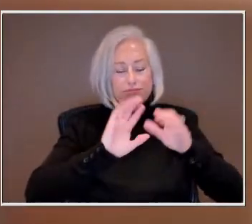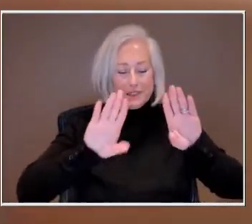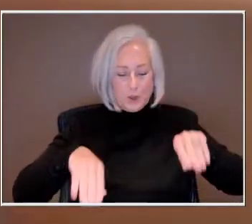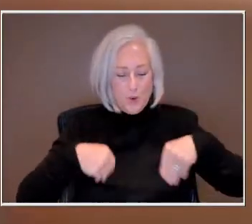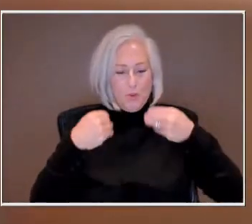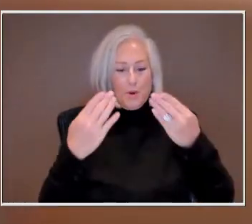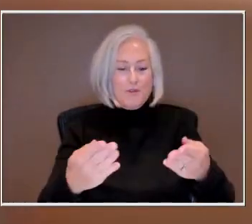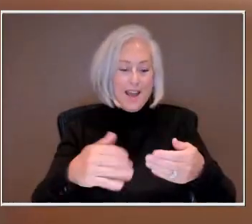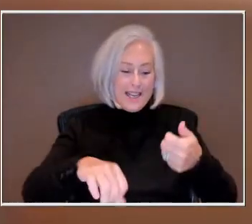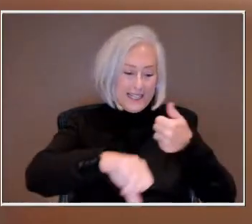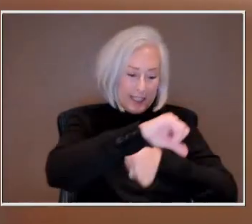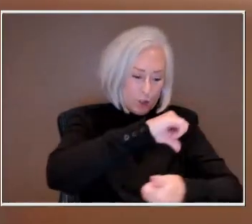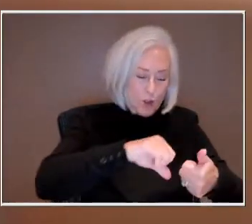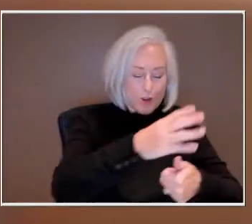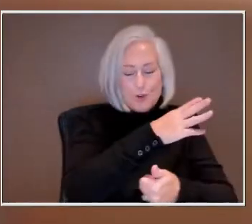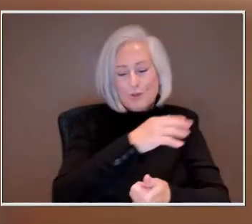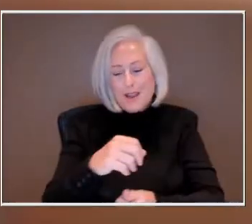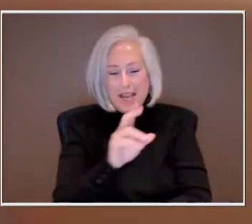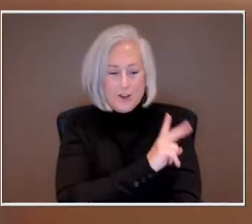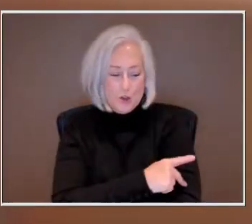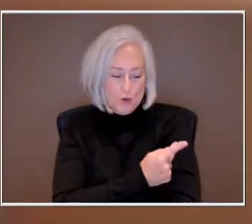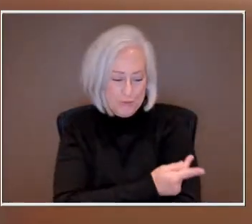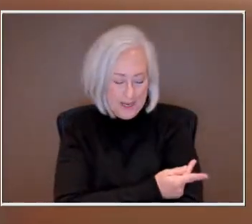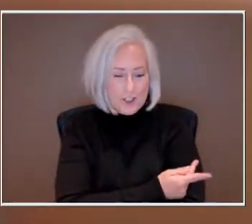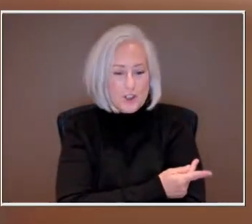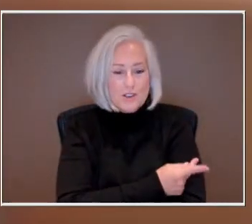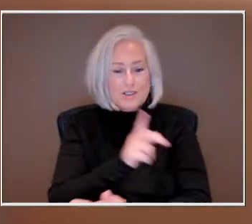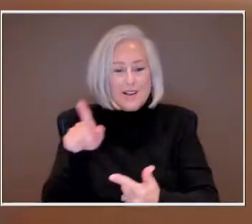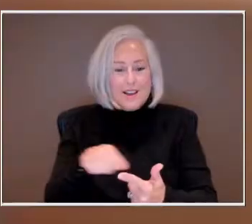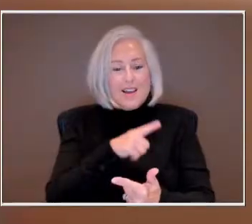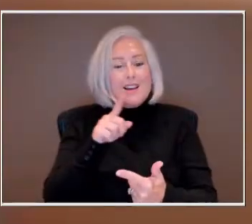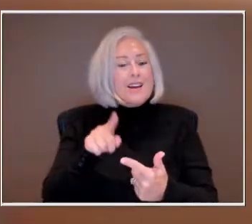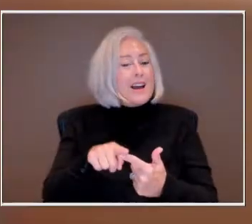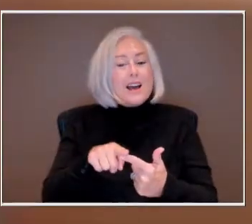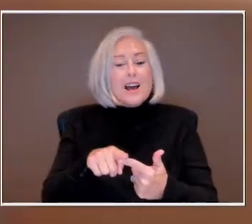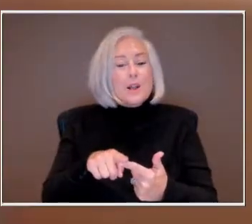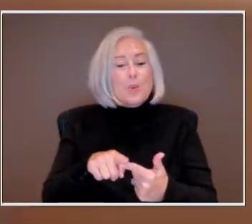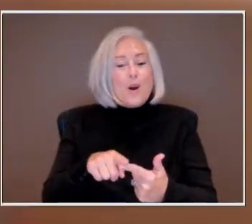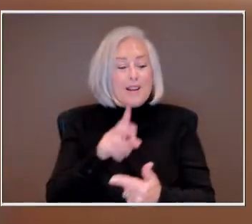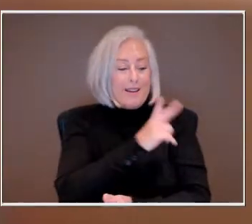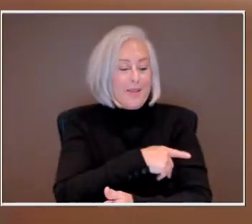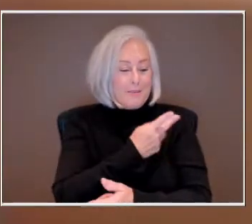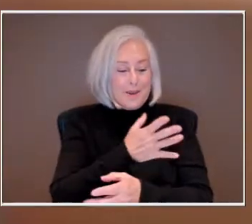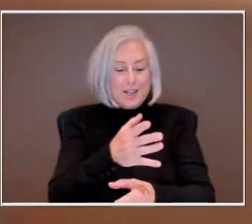each other and to our patients. And when it gets reciprocated back on the patient side,